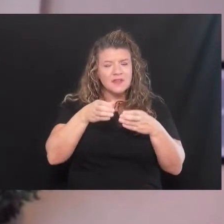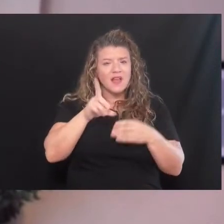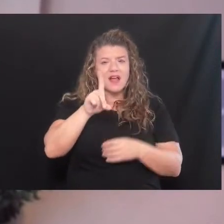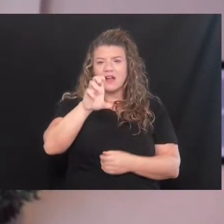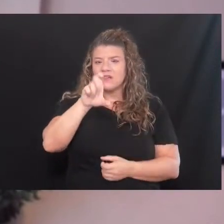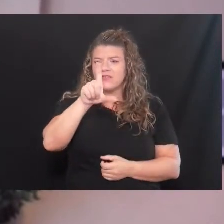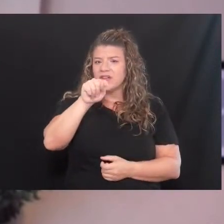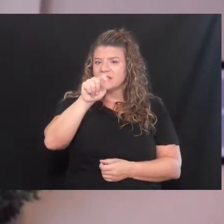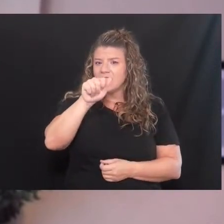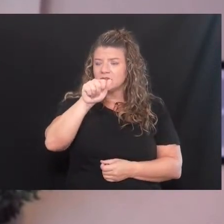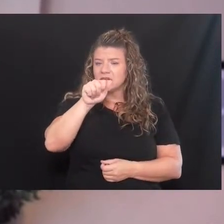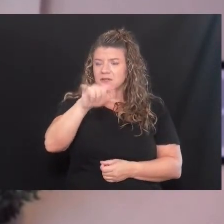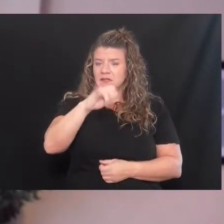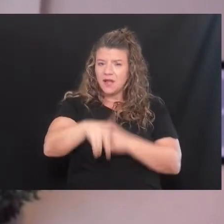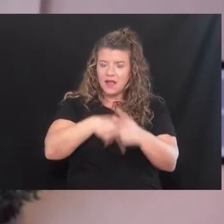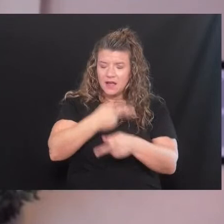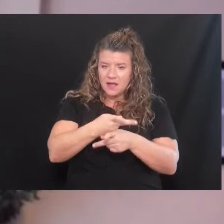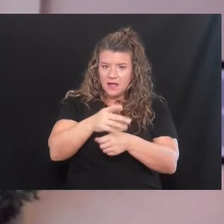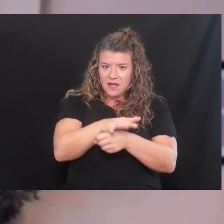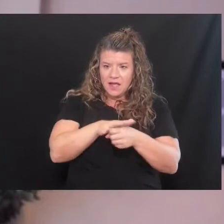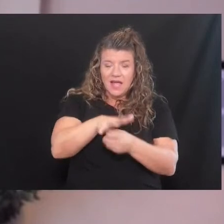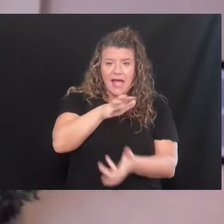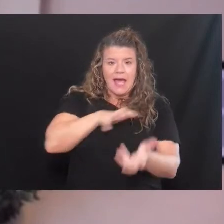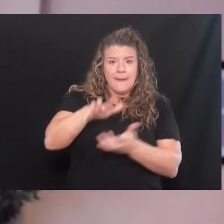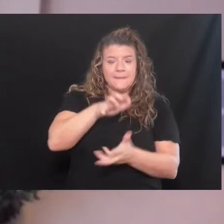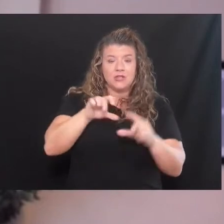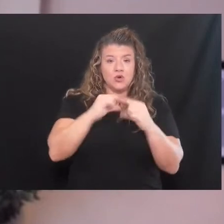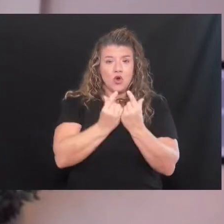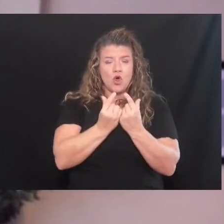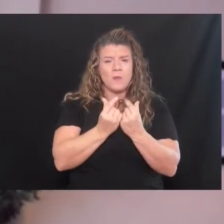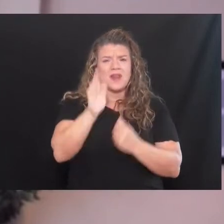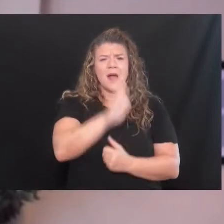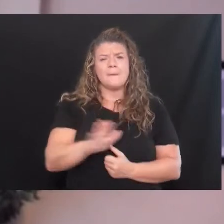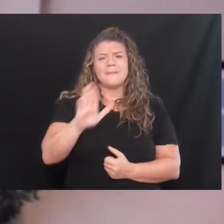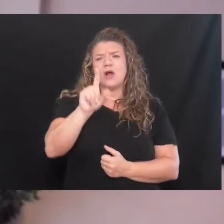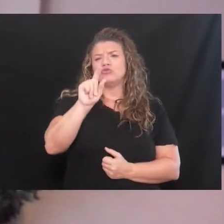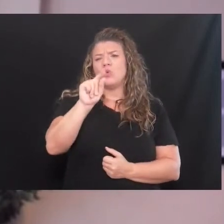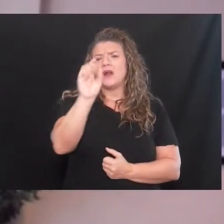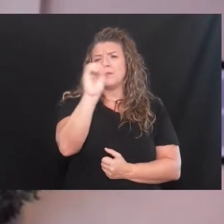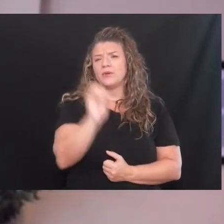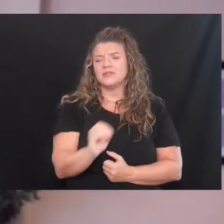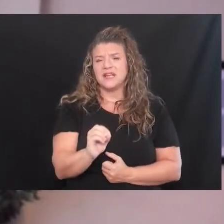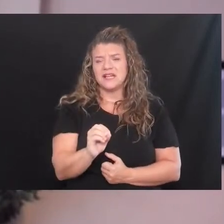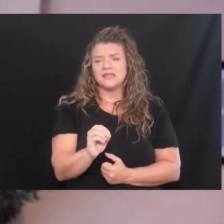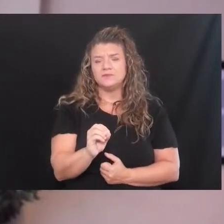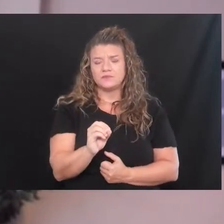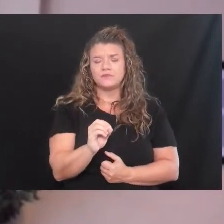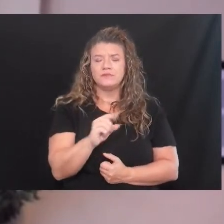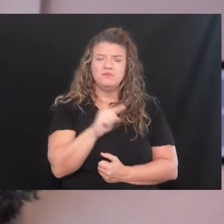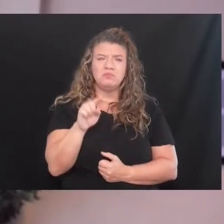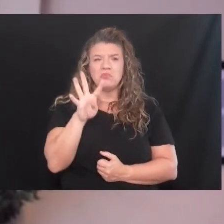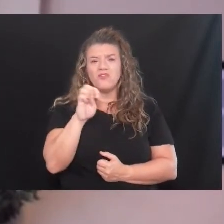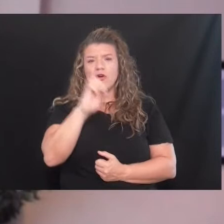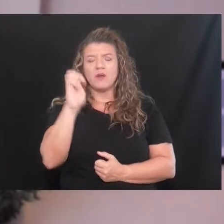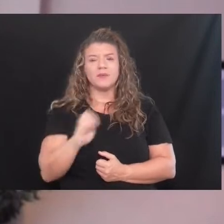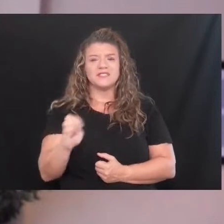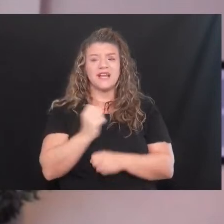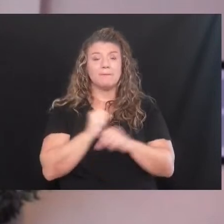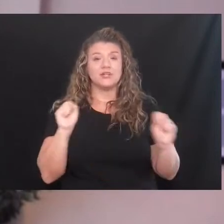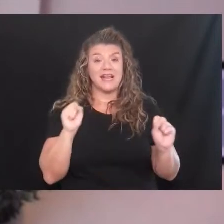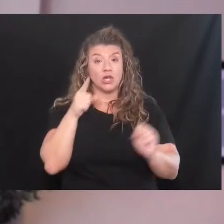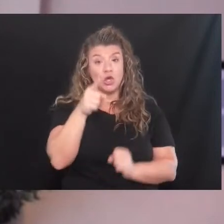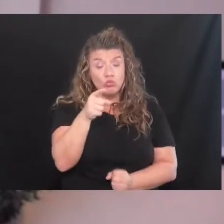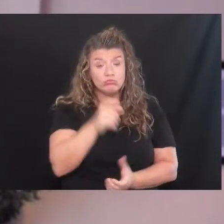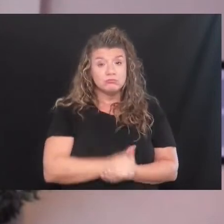variant in a mixed group, and about 20% or so to 40% effective in protecting